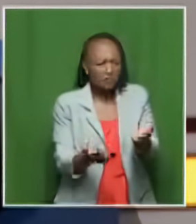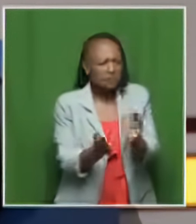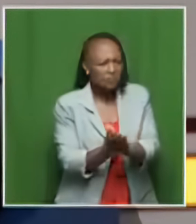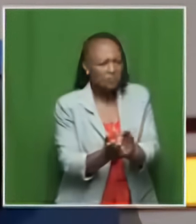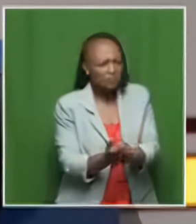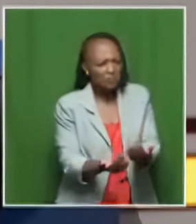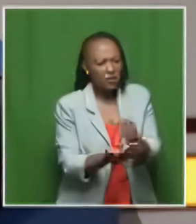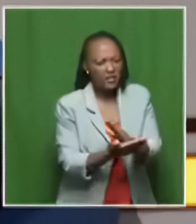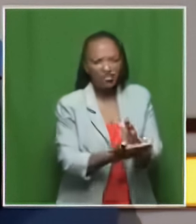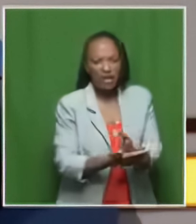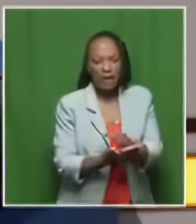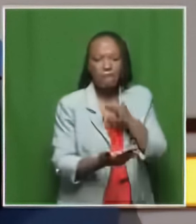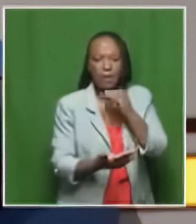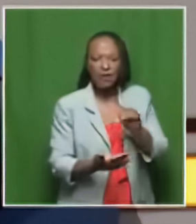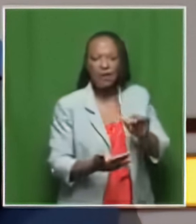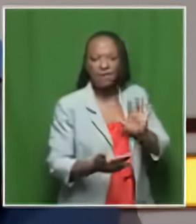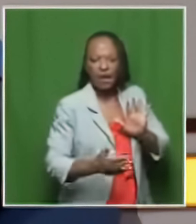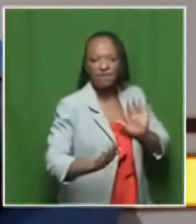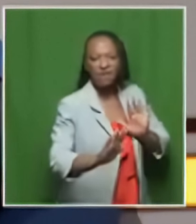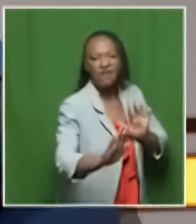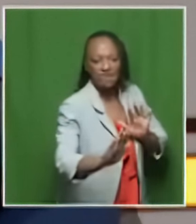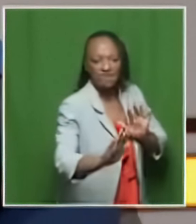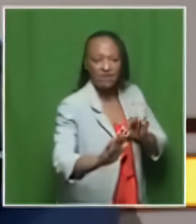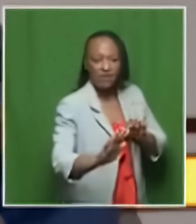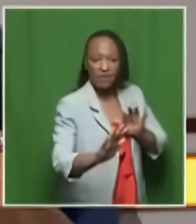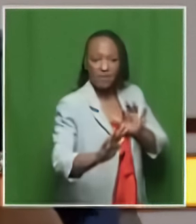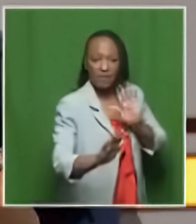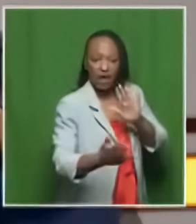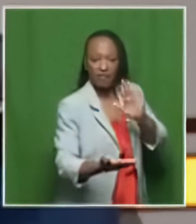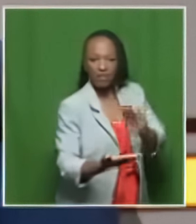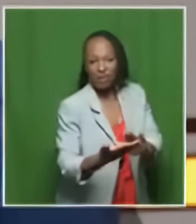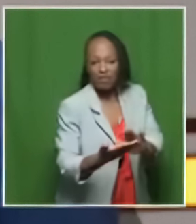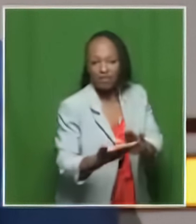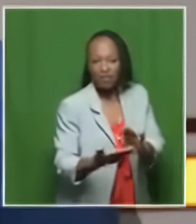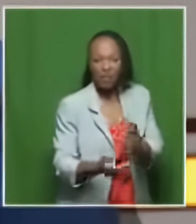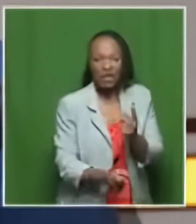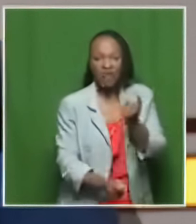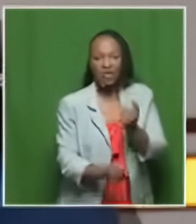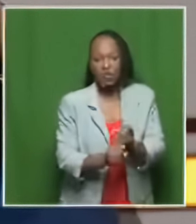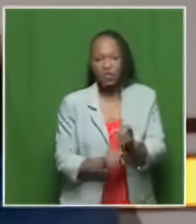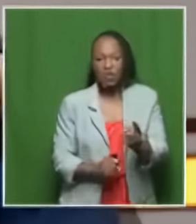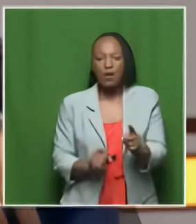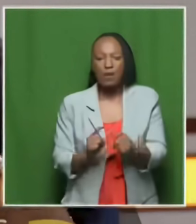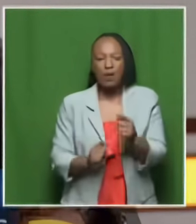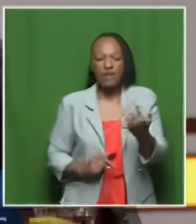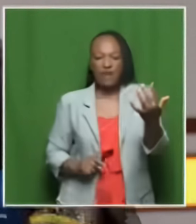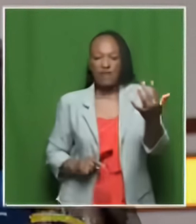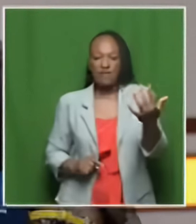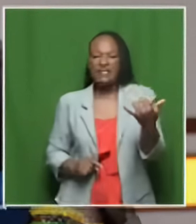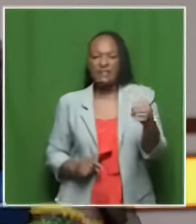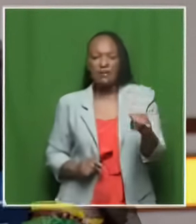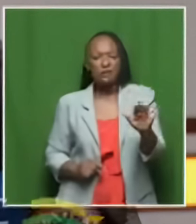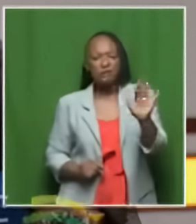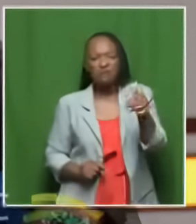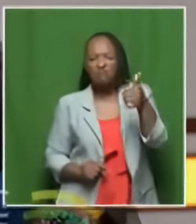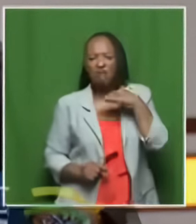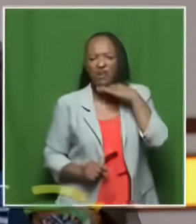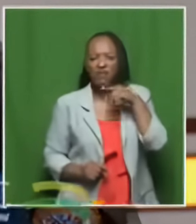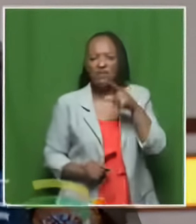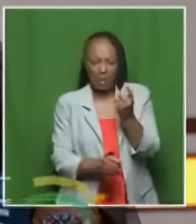going to have less 5. And they are refusing to have less 5. Even when 5 they're remaining with, it's enough for